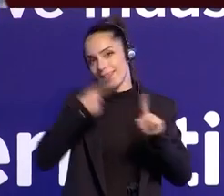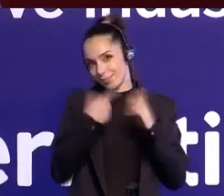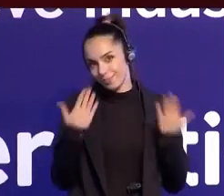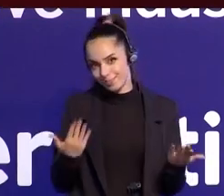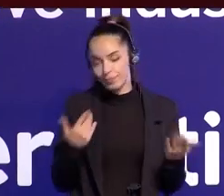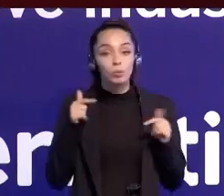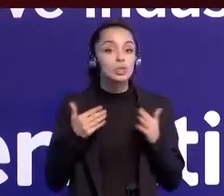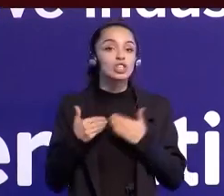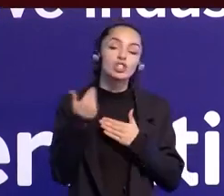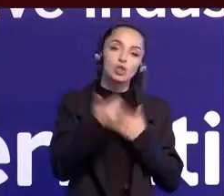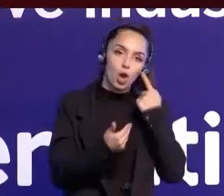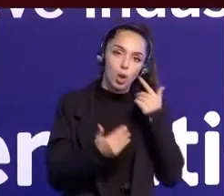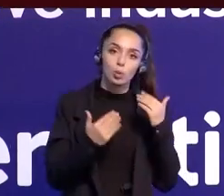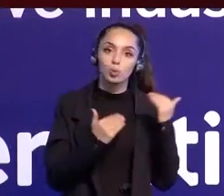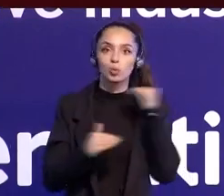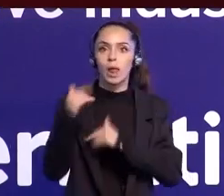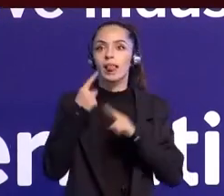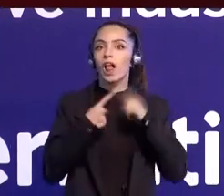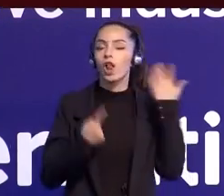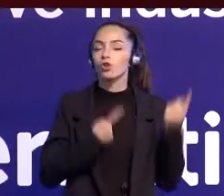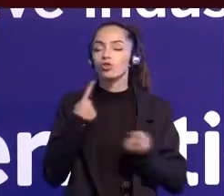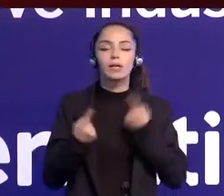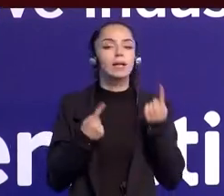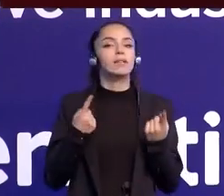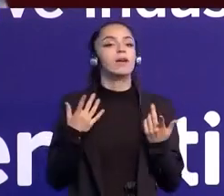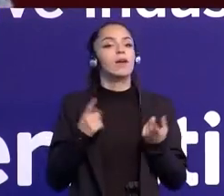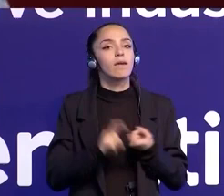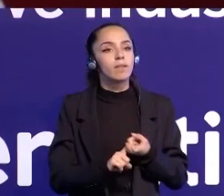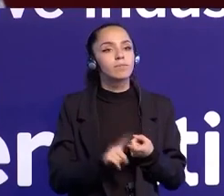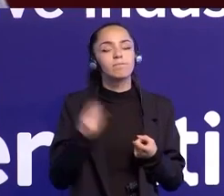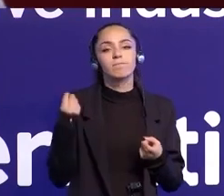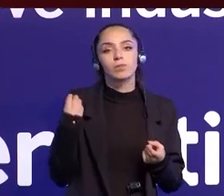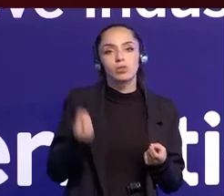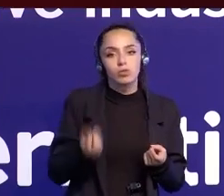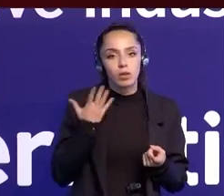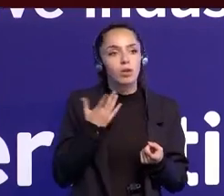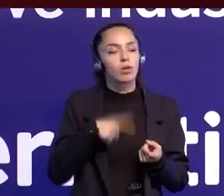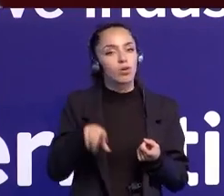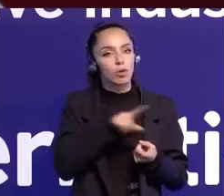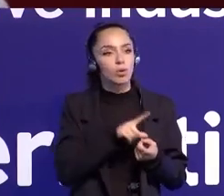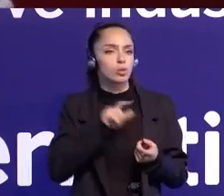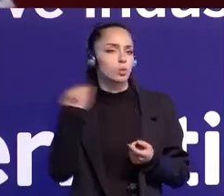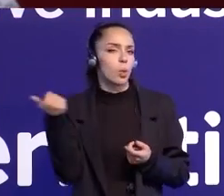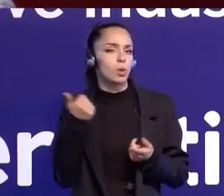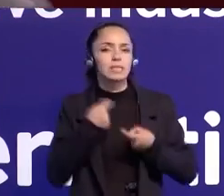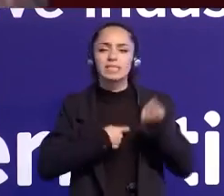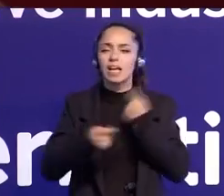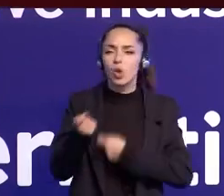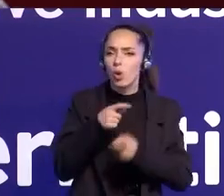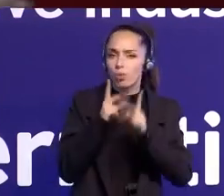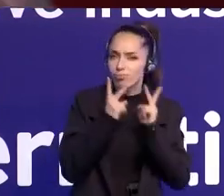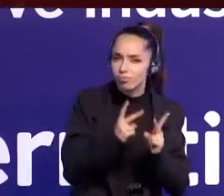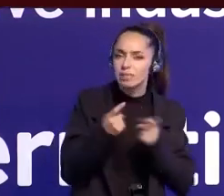also cross-sectoral projects, because creative industries, as we believe, will also be important in our